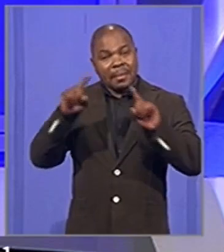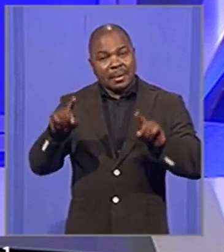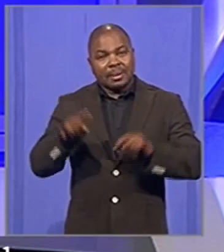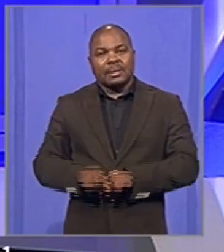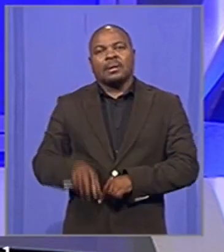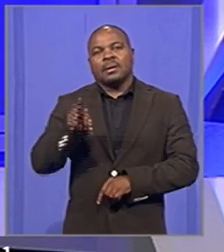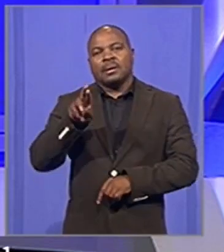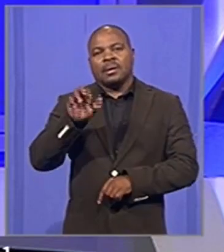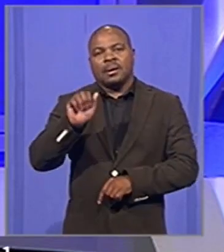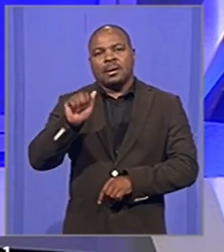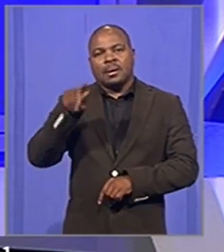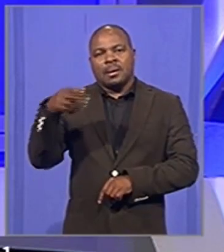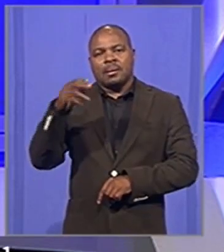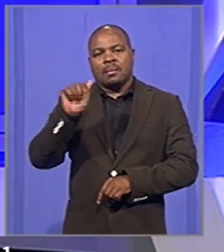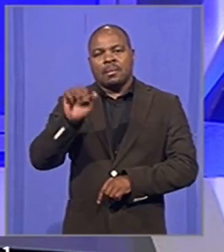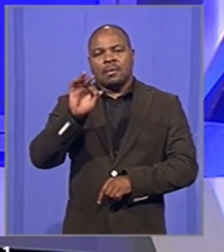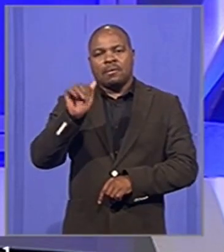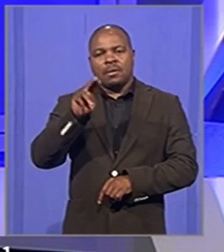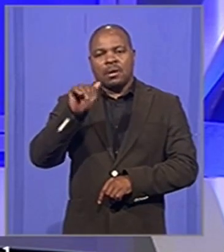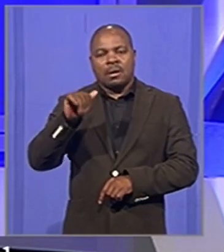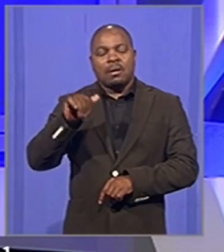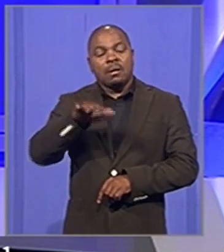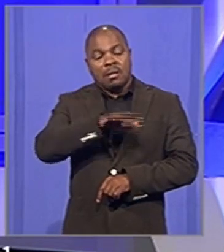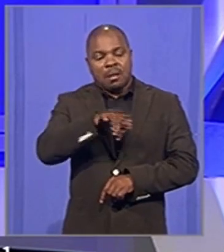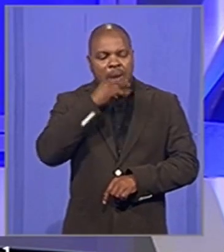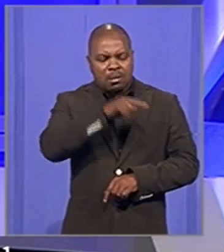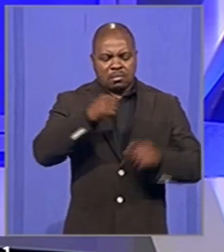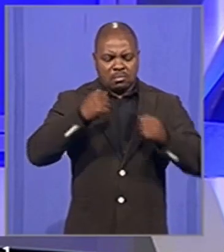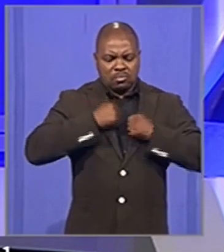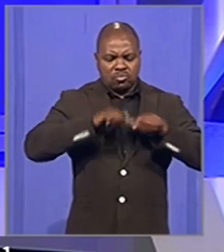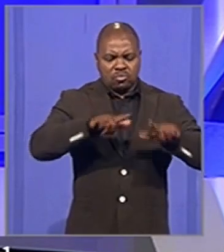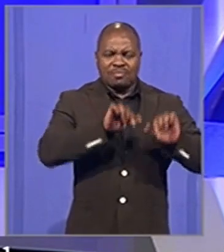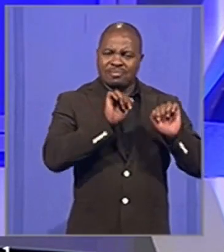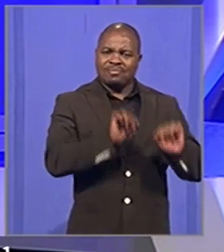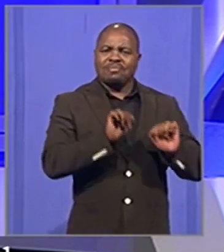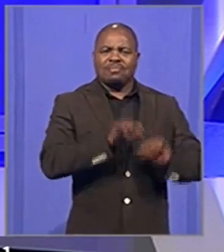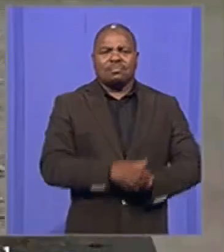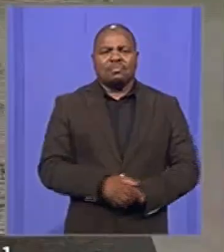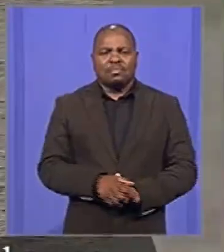ba raphafana ba bega fa lefatshe leo e le la bona.